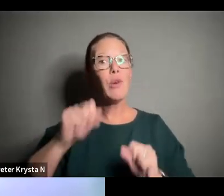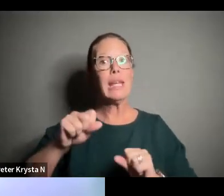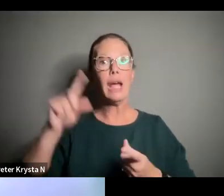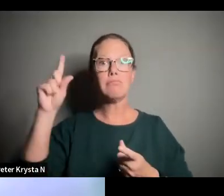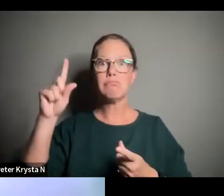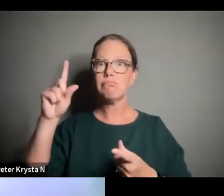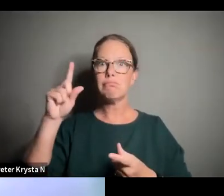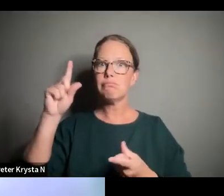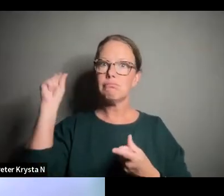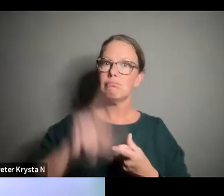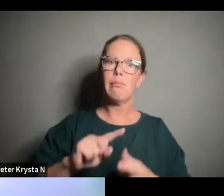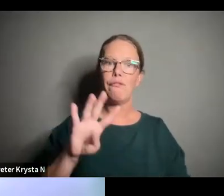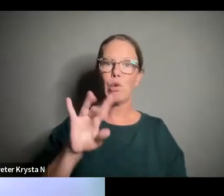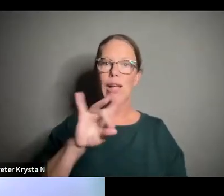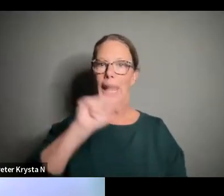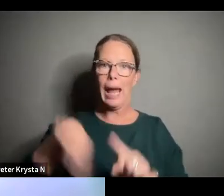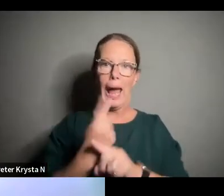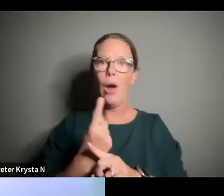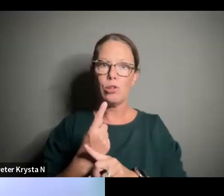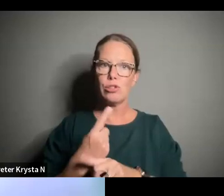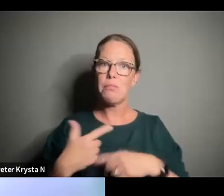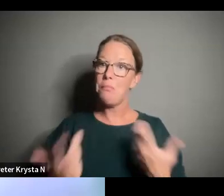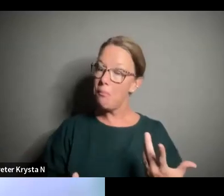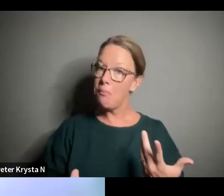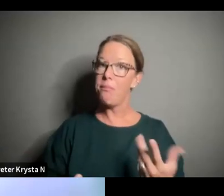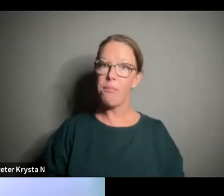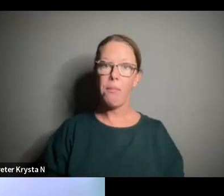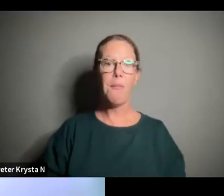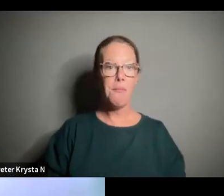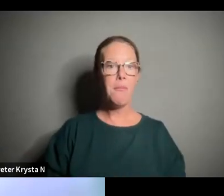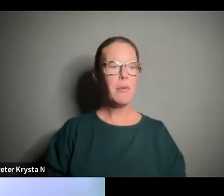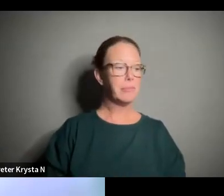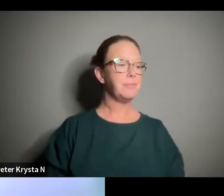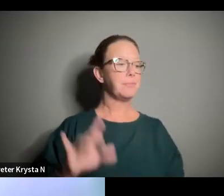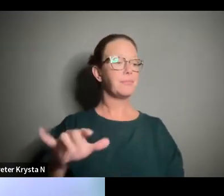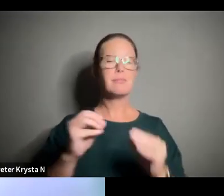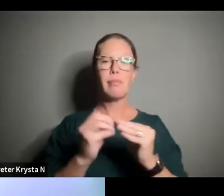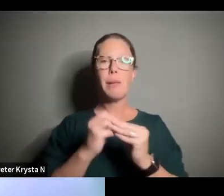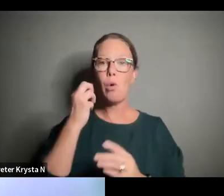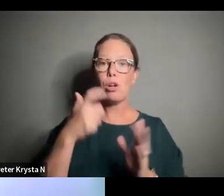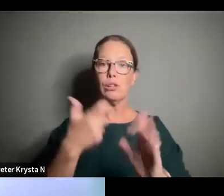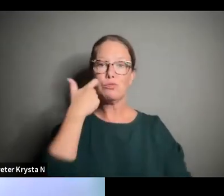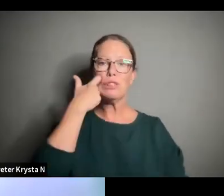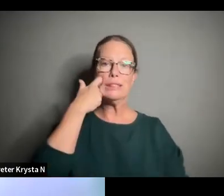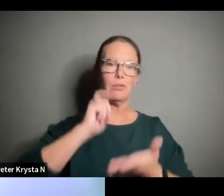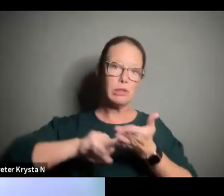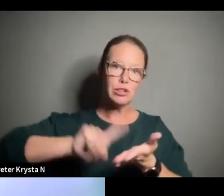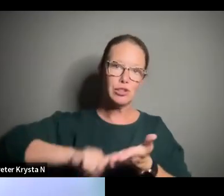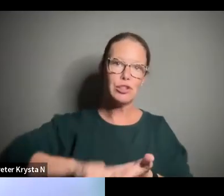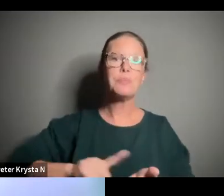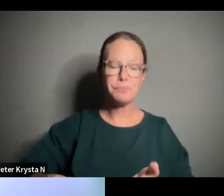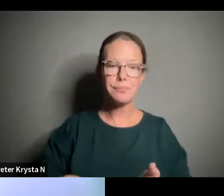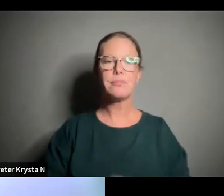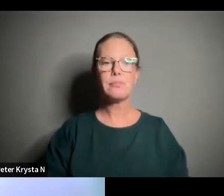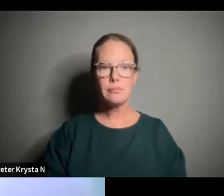hours and then you don't need these electrodes anymore? And that led to a lot of my more recent research. So the same thing, and that's what we do as